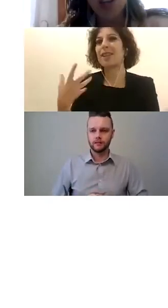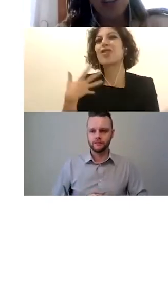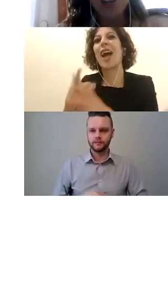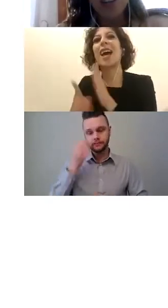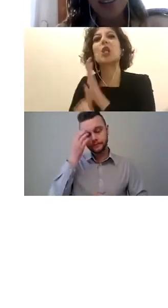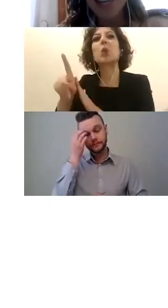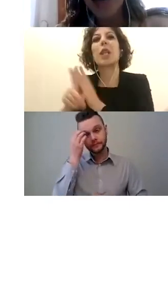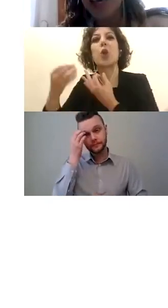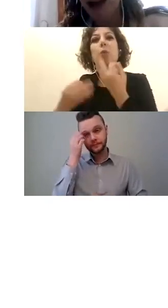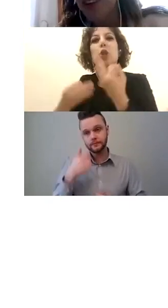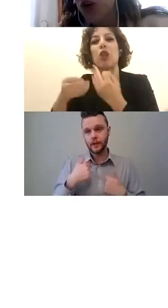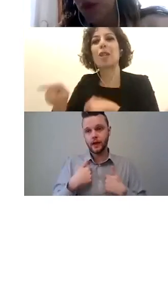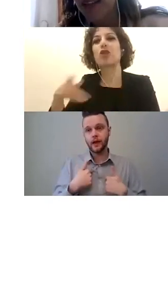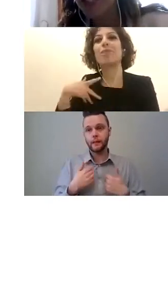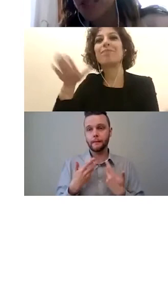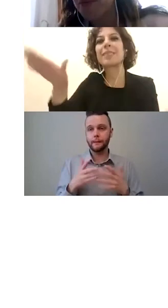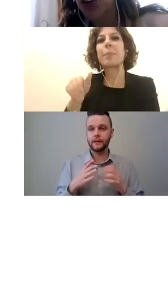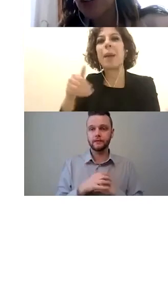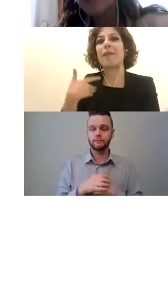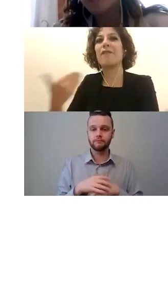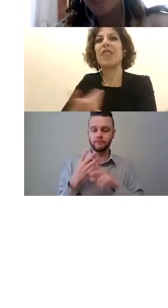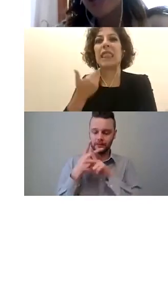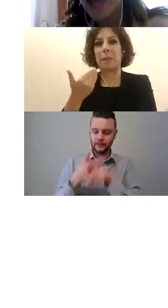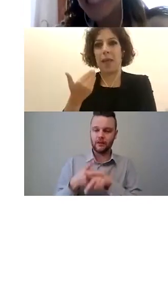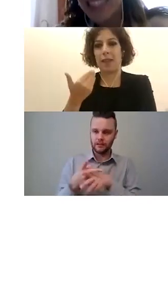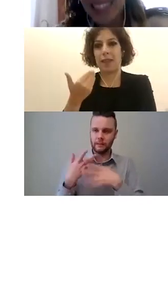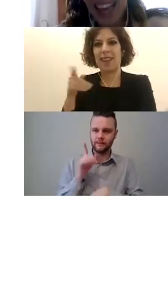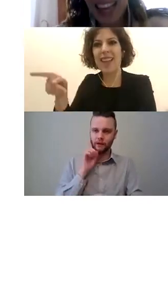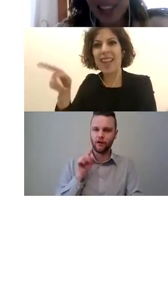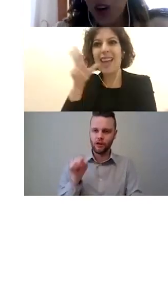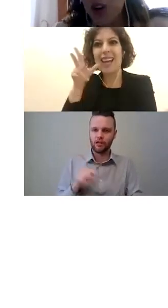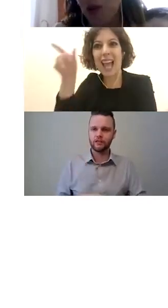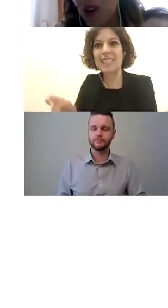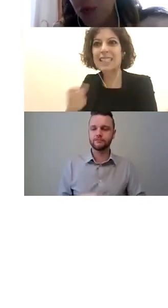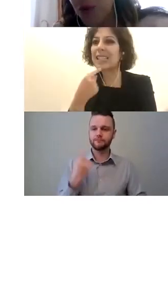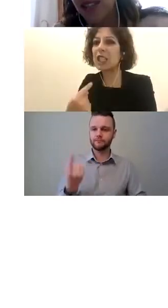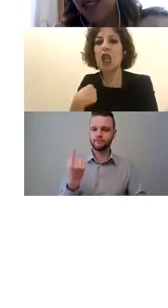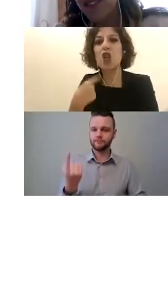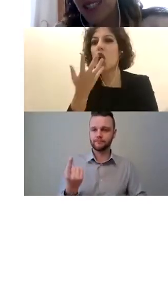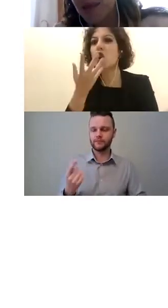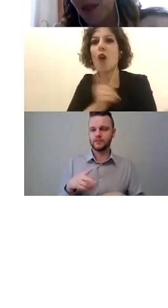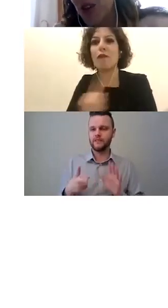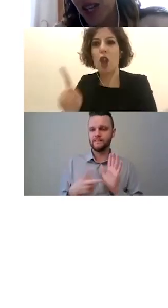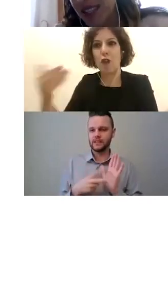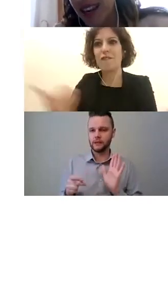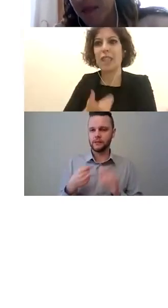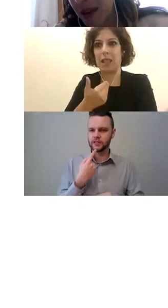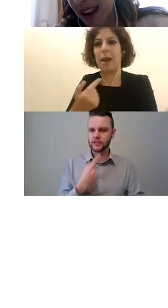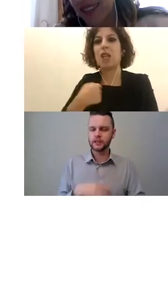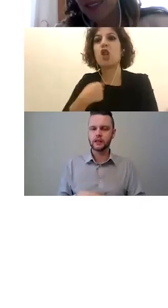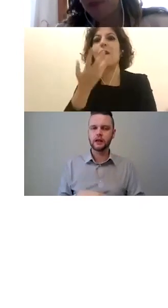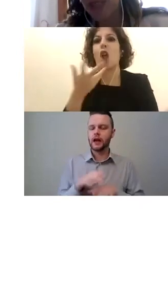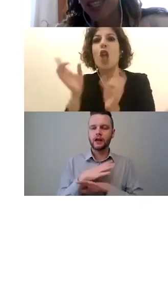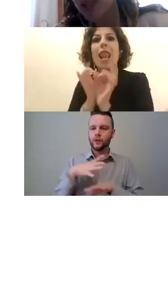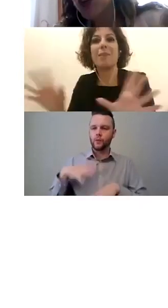I was guardian for. So she was called a victim, and she said, I don't want to